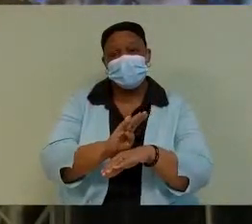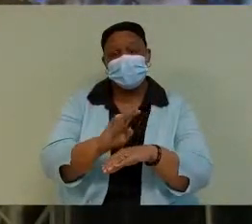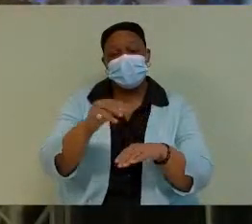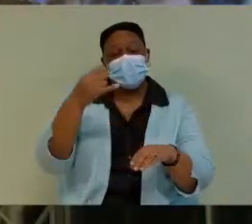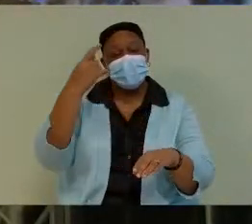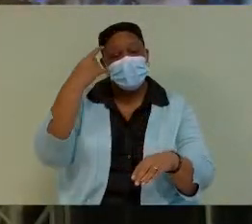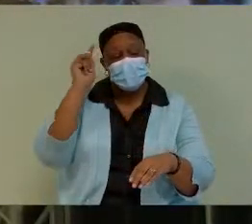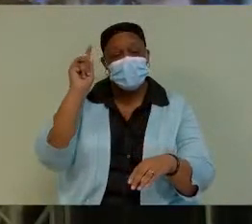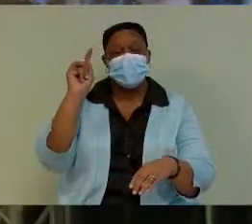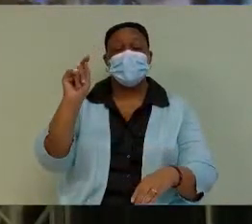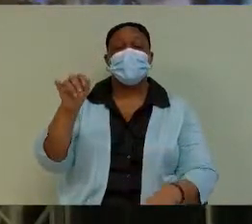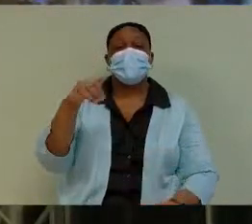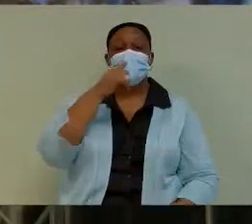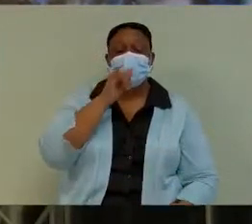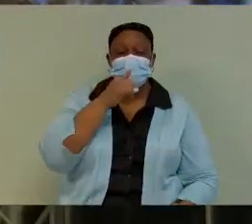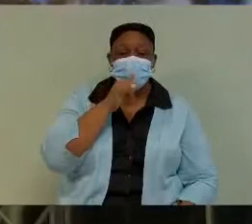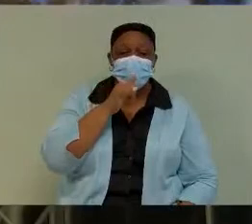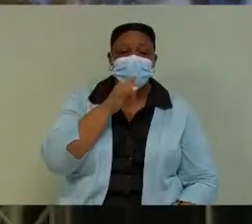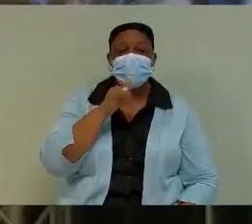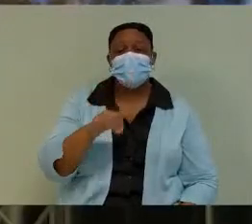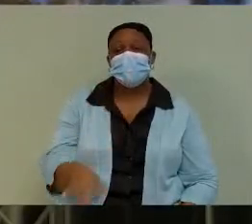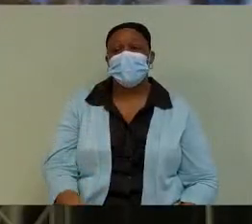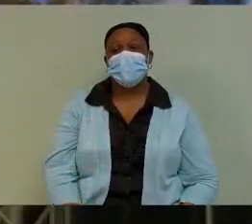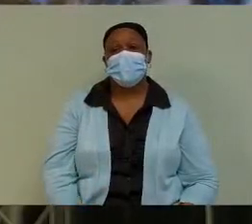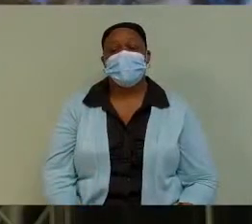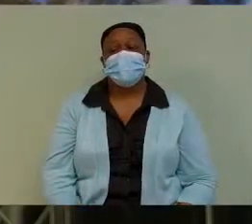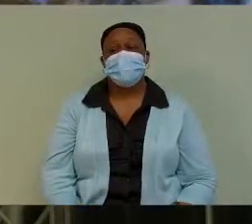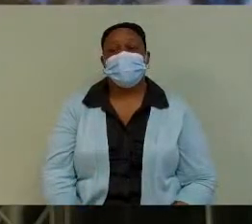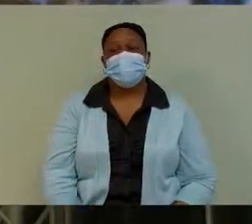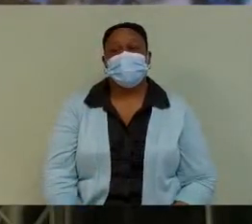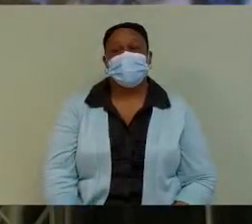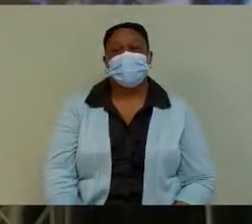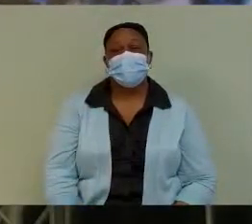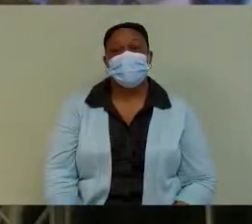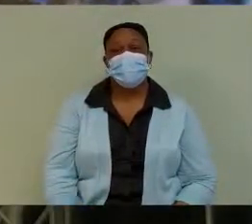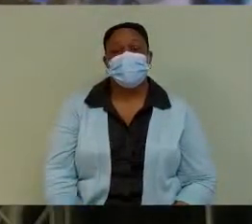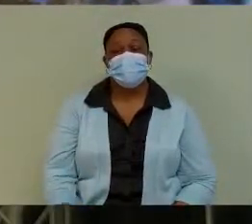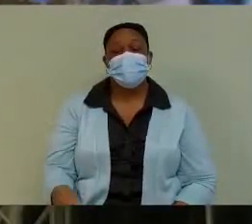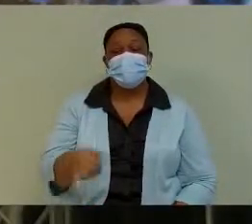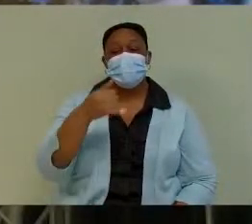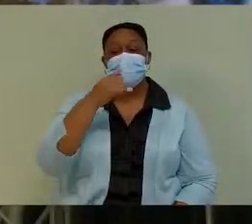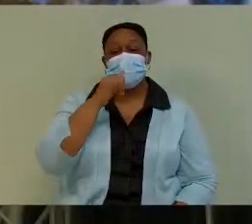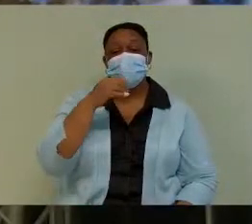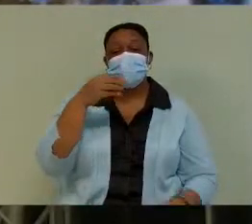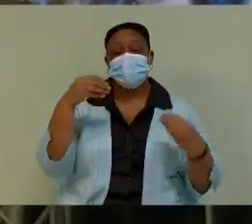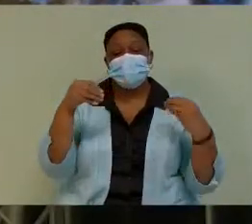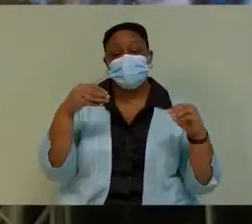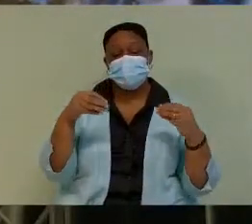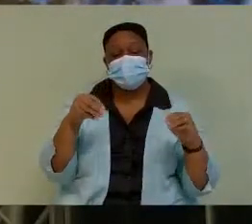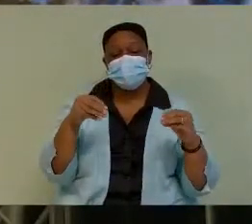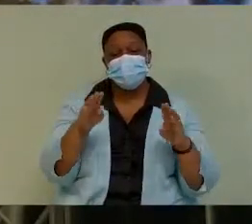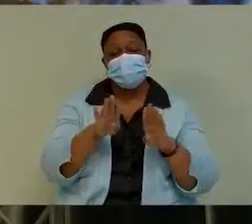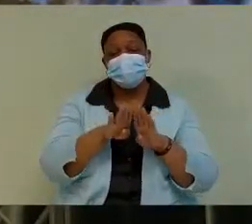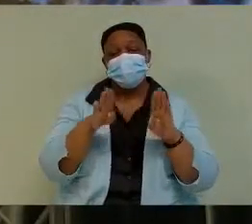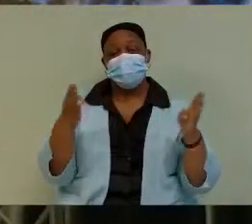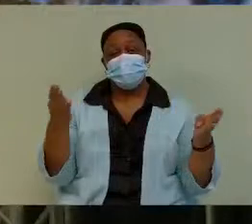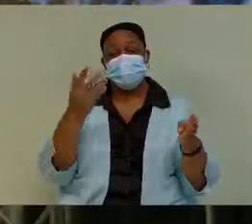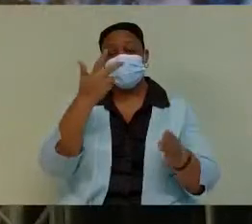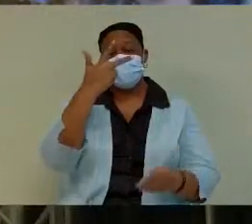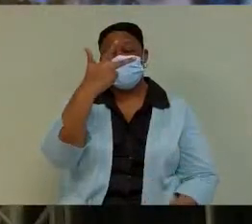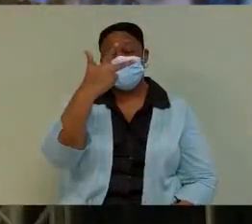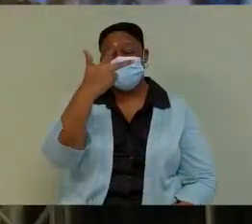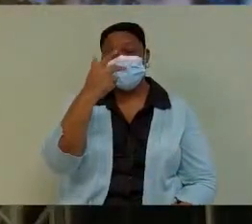liquor establishments. Particulars are as follows. Rum/bar shops open,